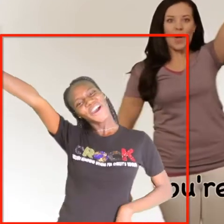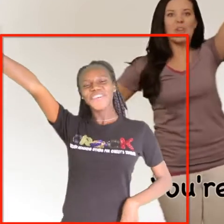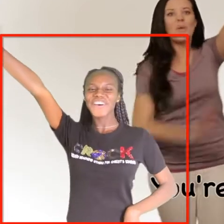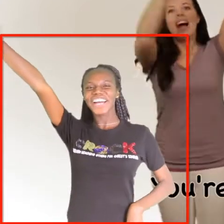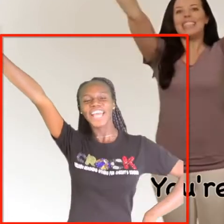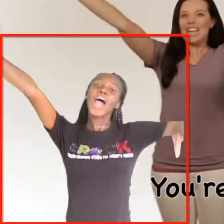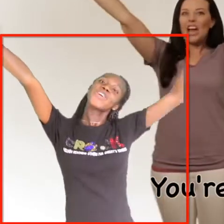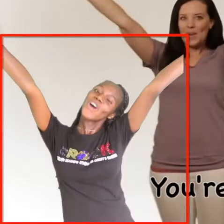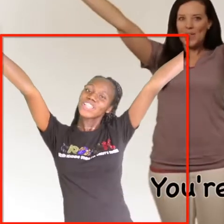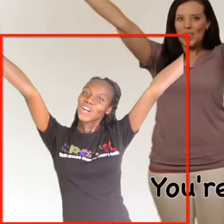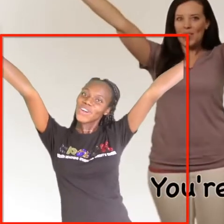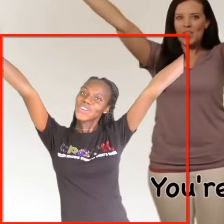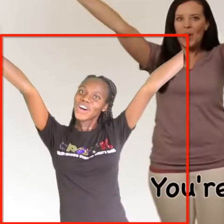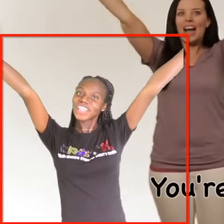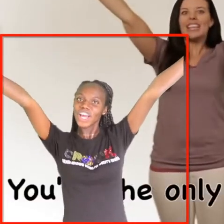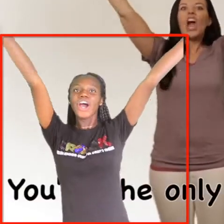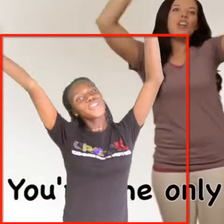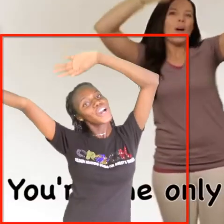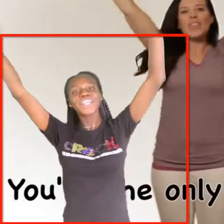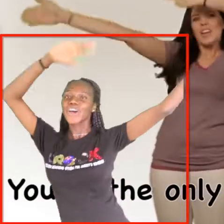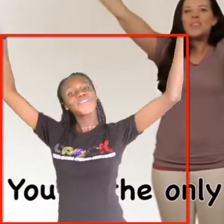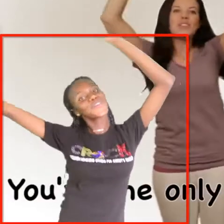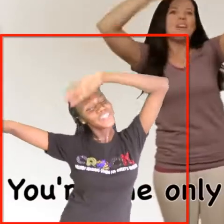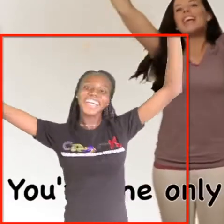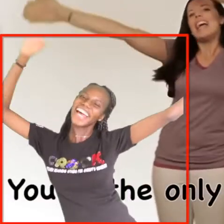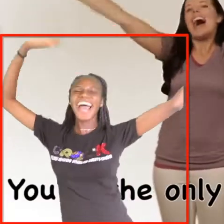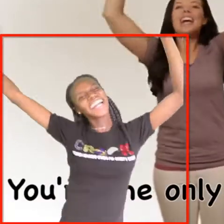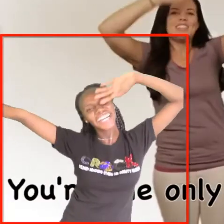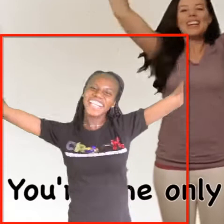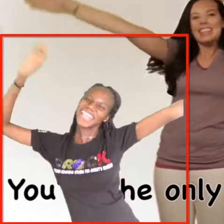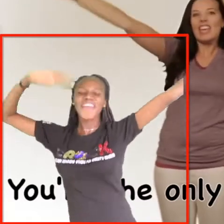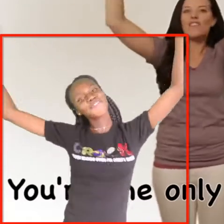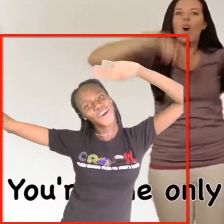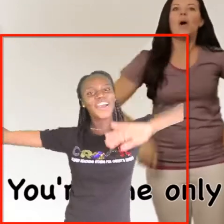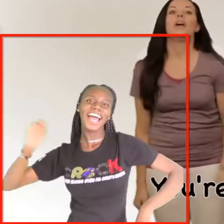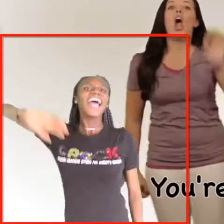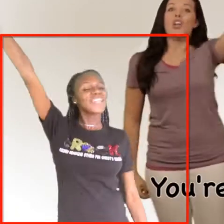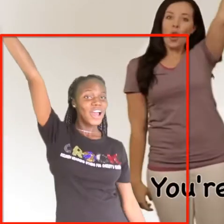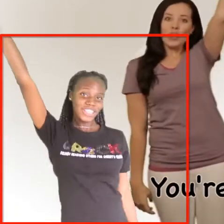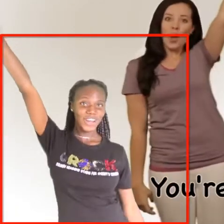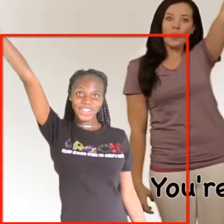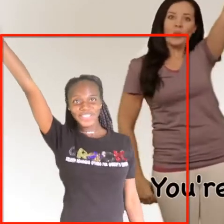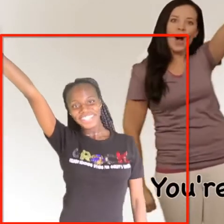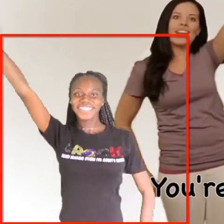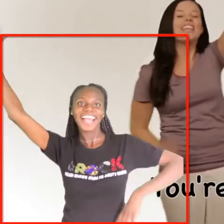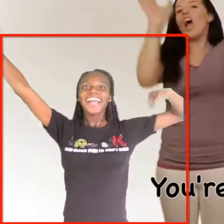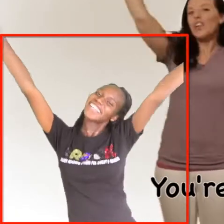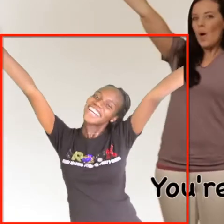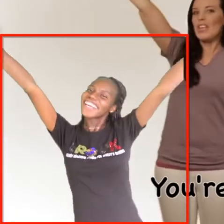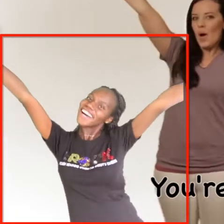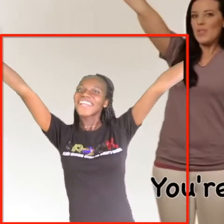You're the only one, you're the only one. You're the only one that I could live for. You're the only